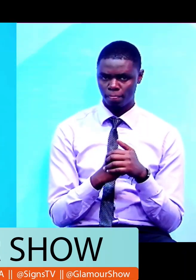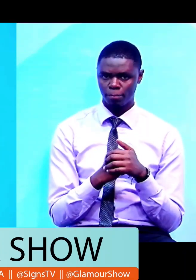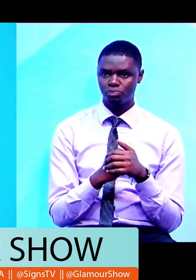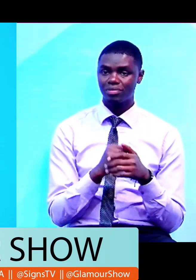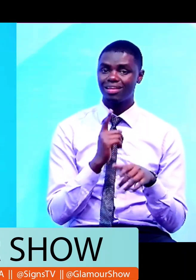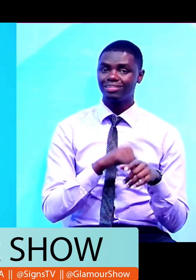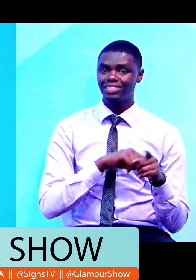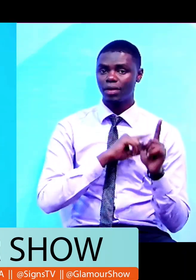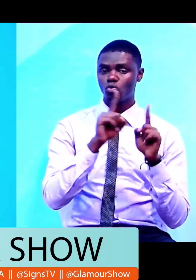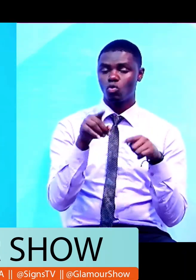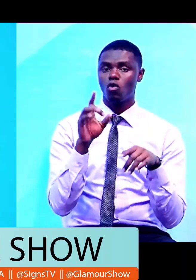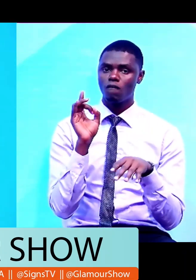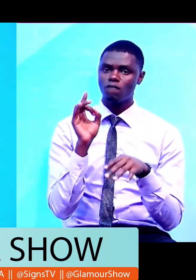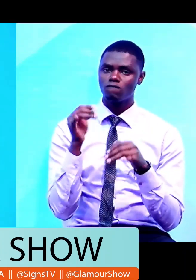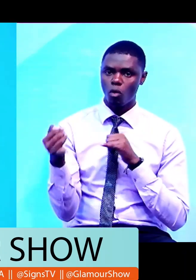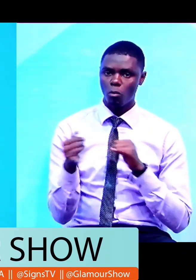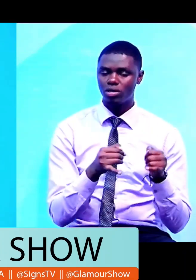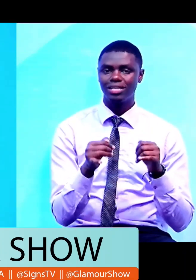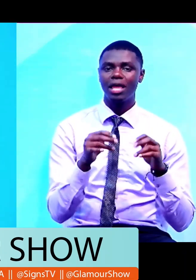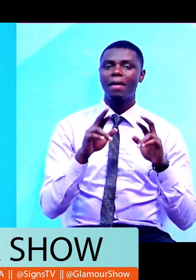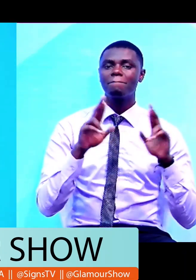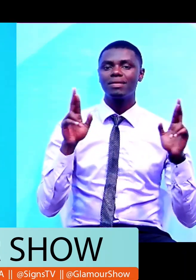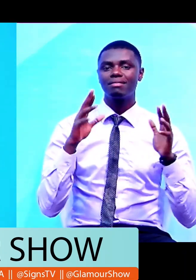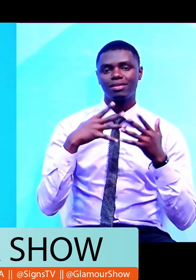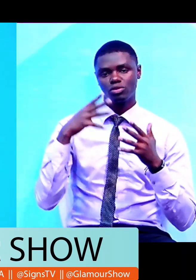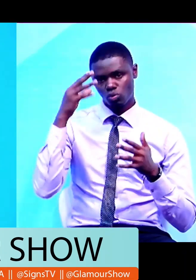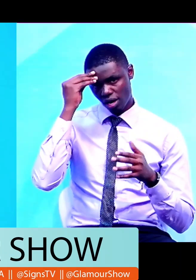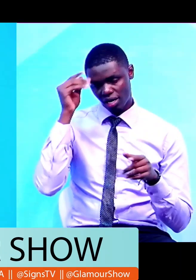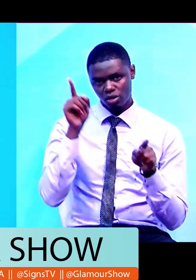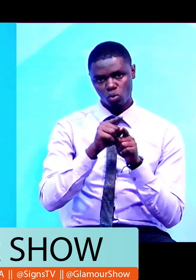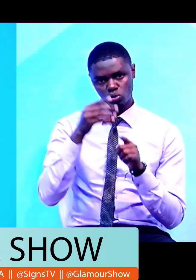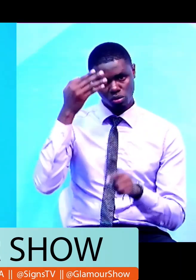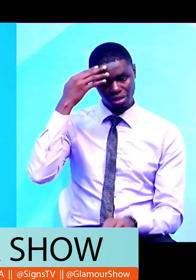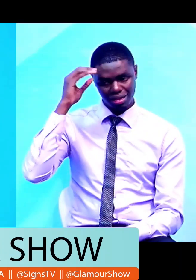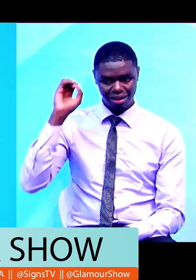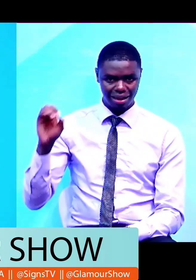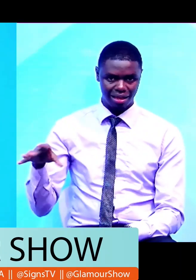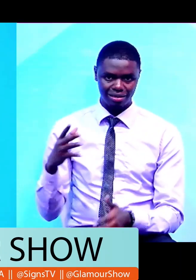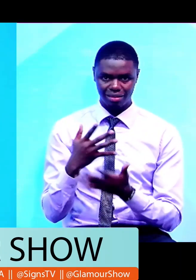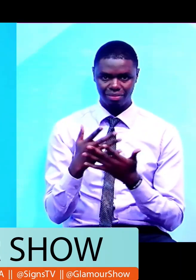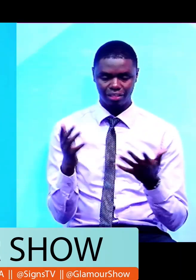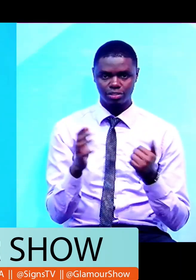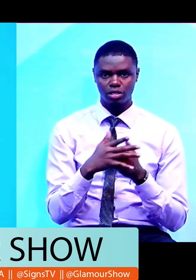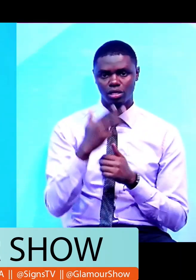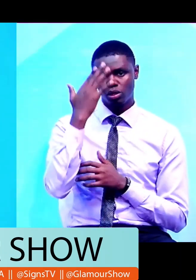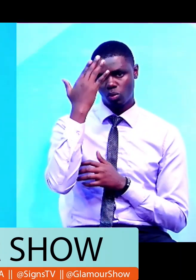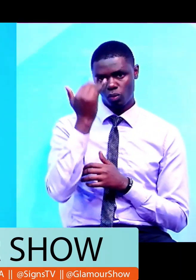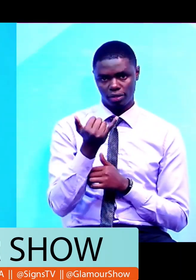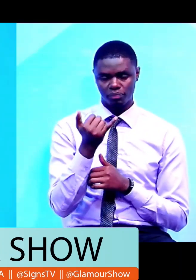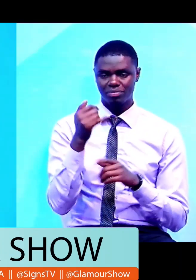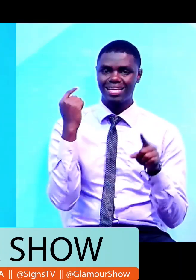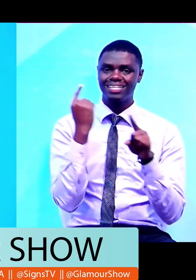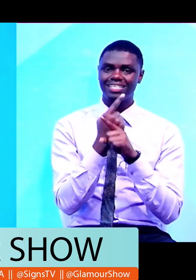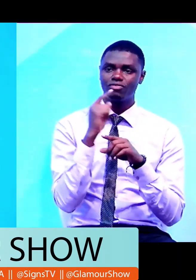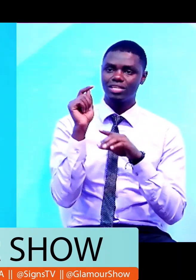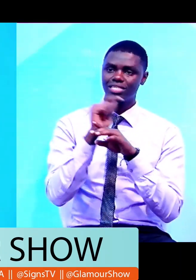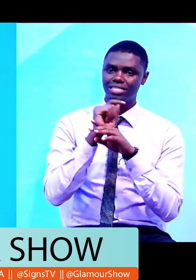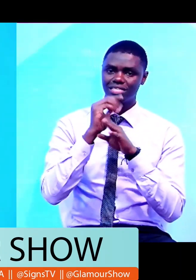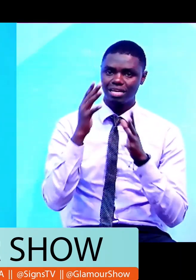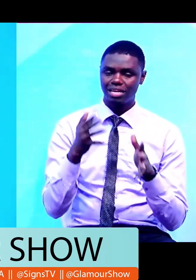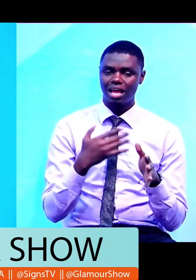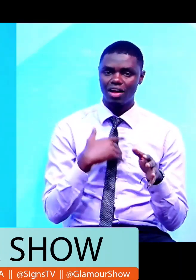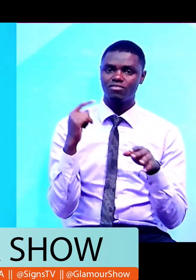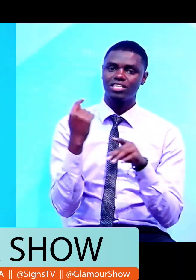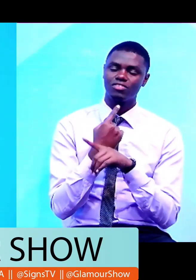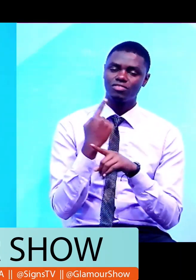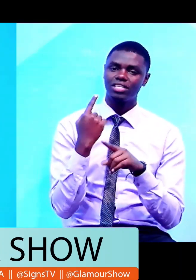you go for it, be ready to learn and unlearn things, because different trainers have different ways